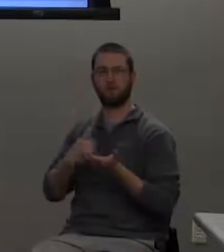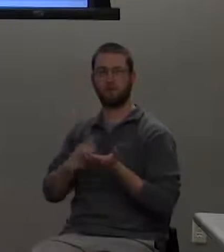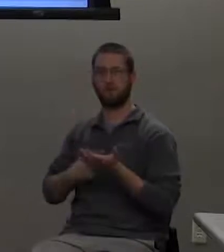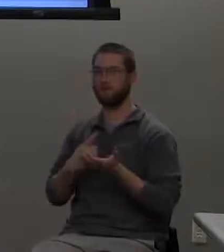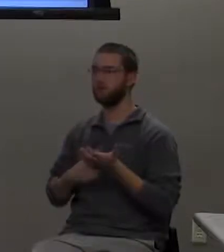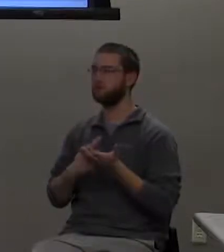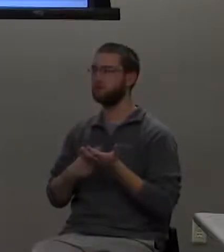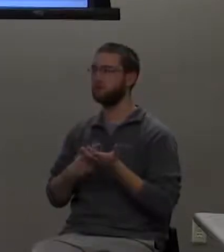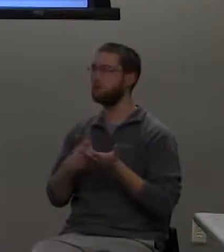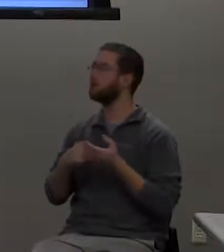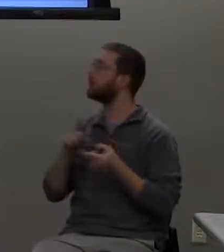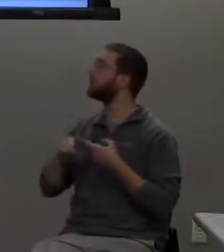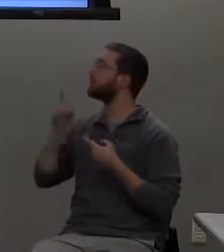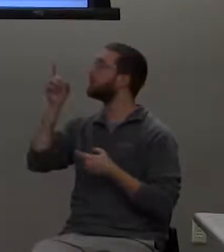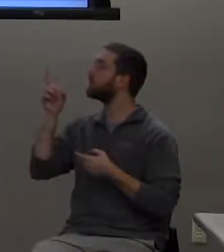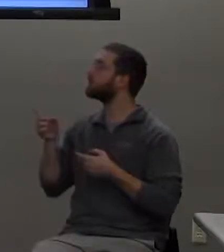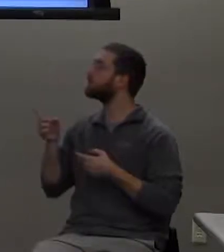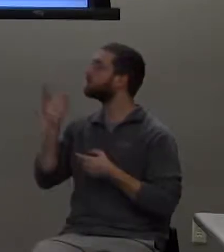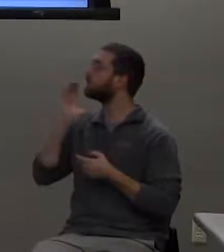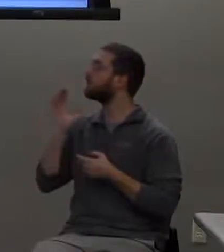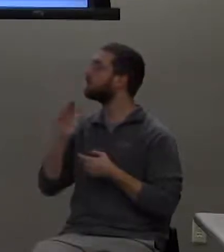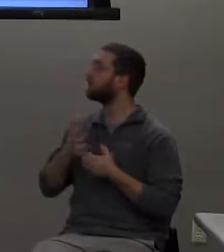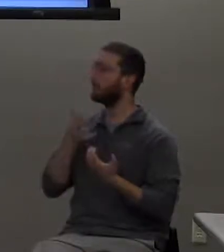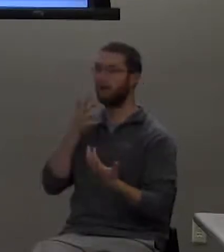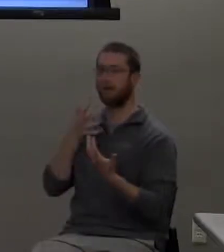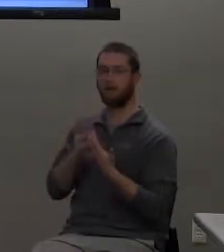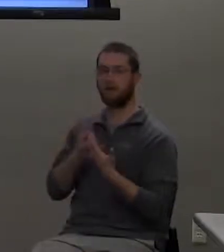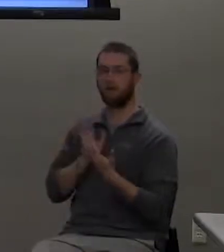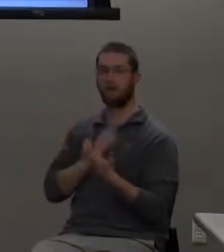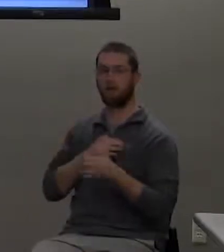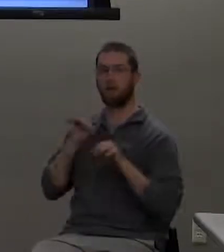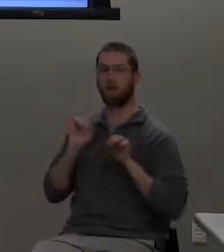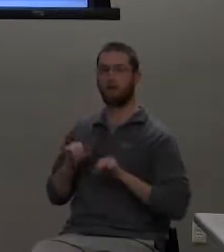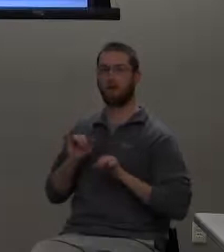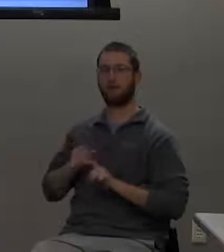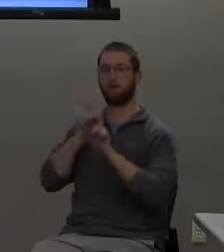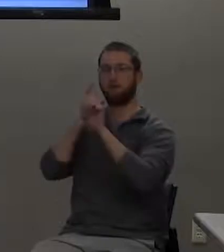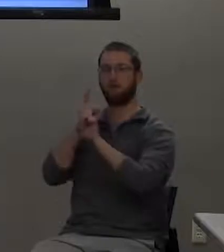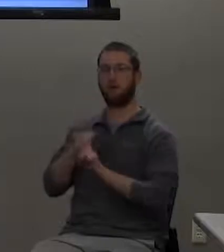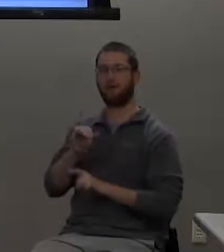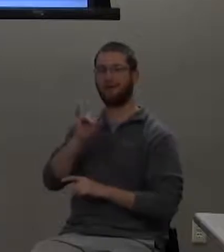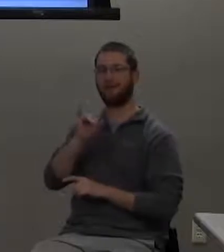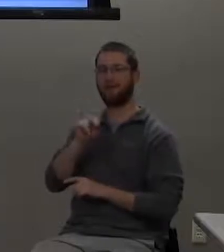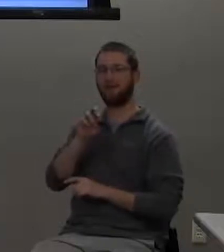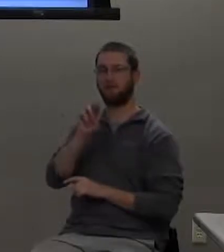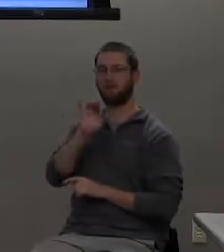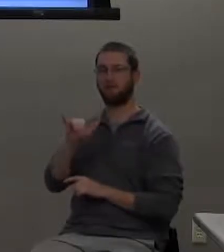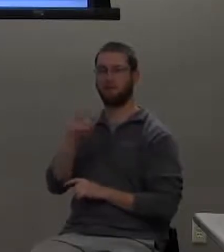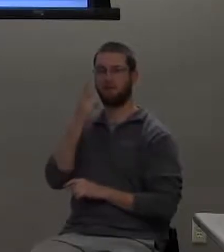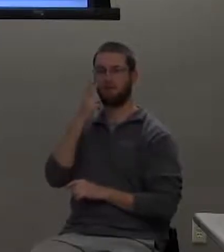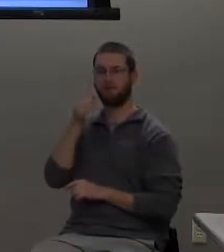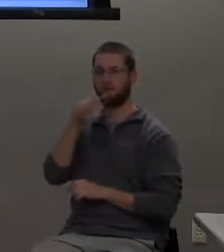is those also fit somewhat well with our potential target industries that you're going to see in just a little while.